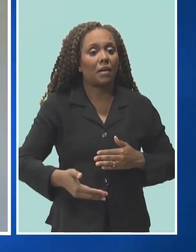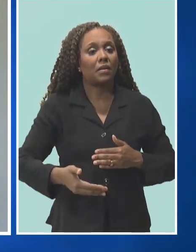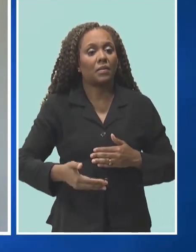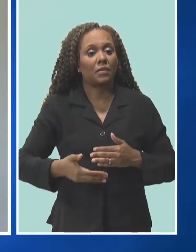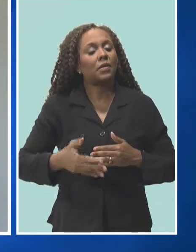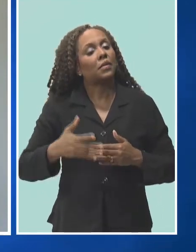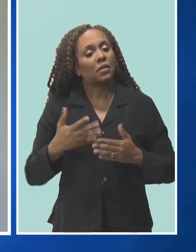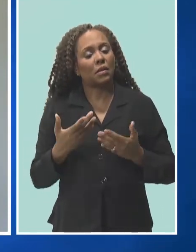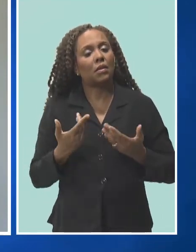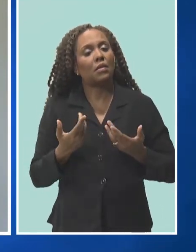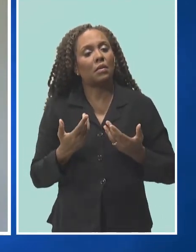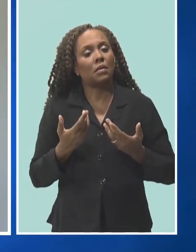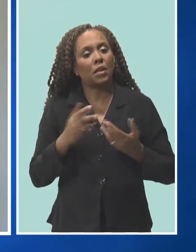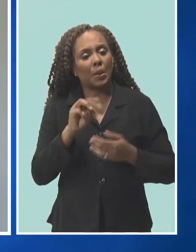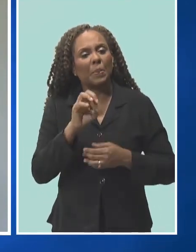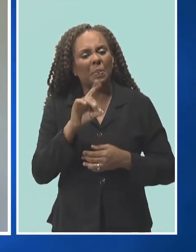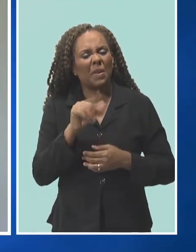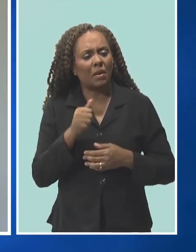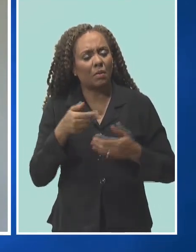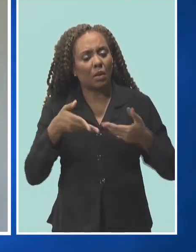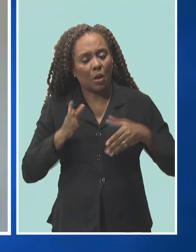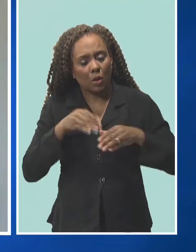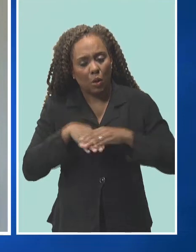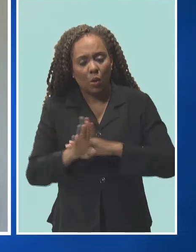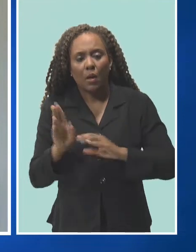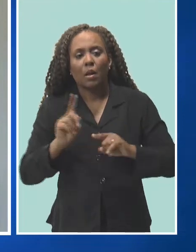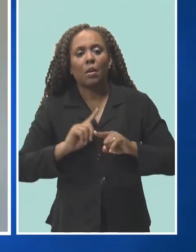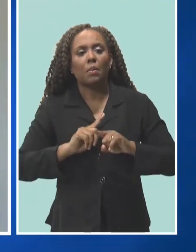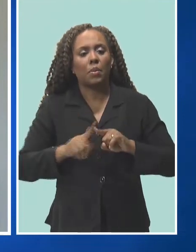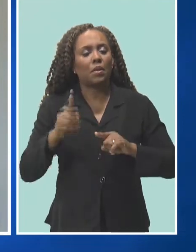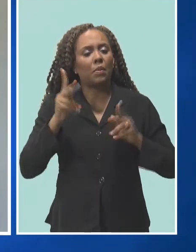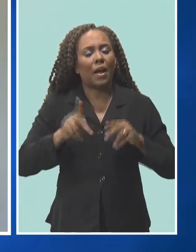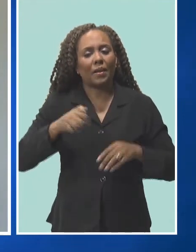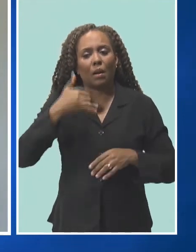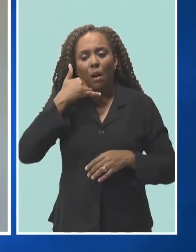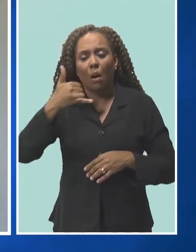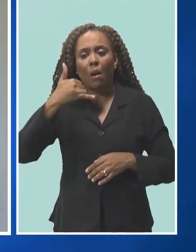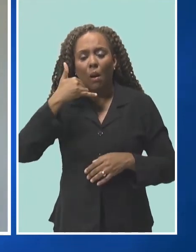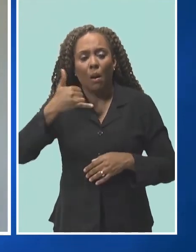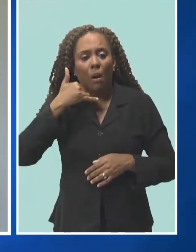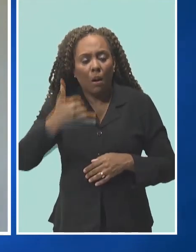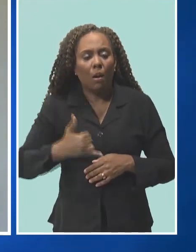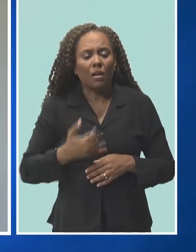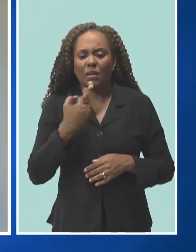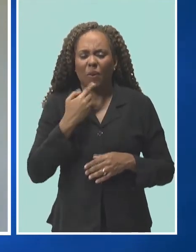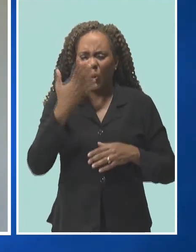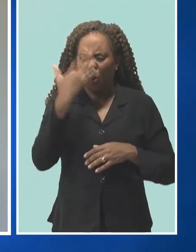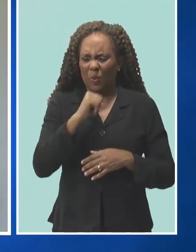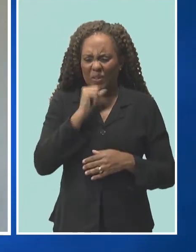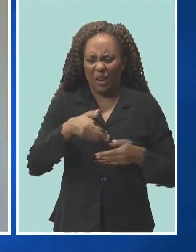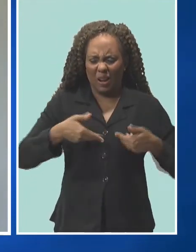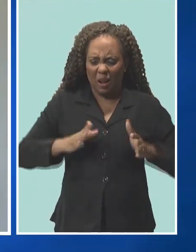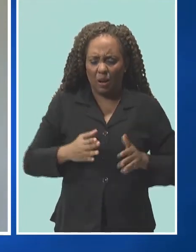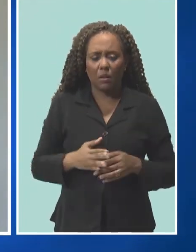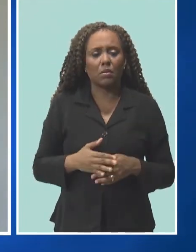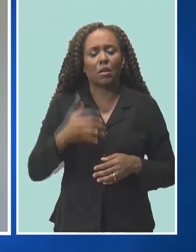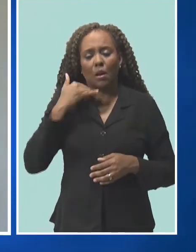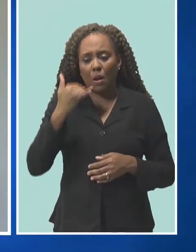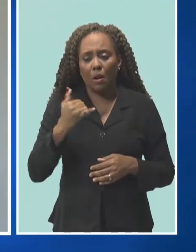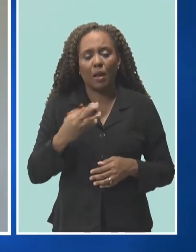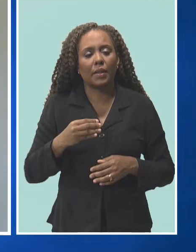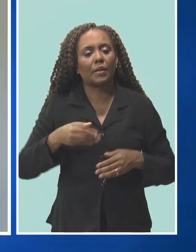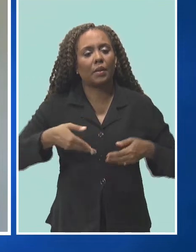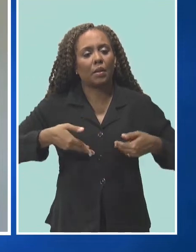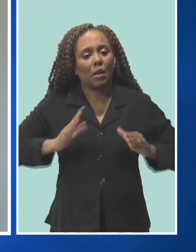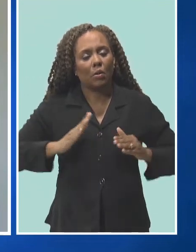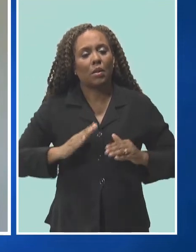to a police public relations official by a senior journalist complaining about the situation. The association has since reached